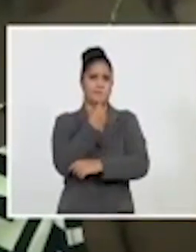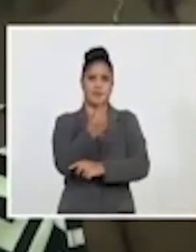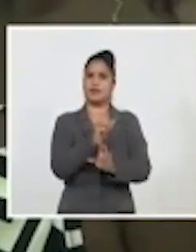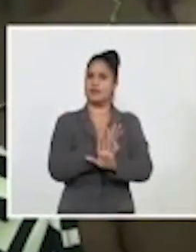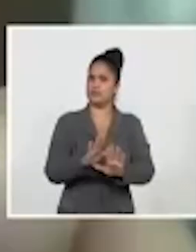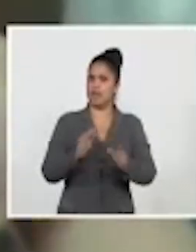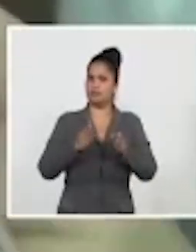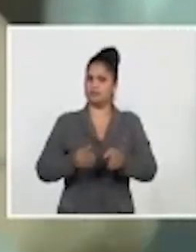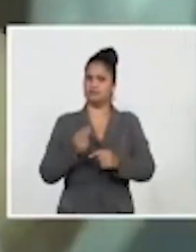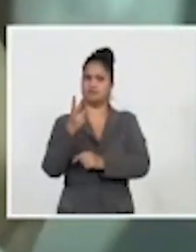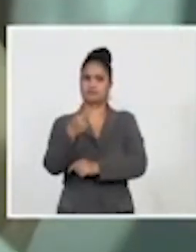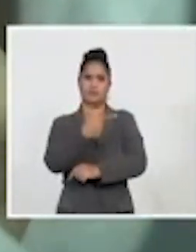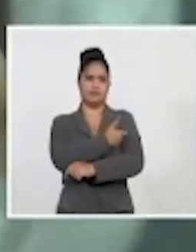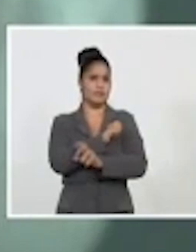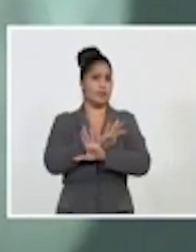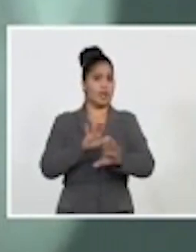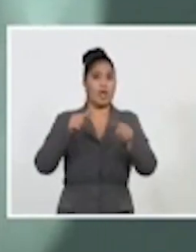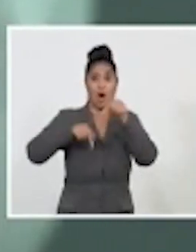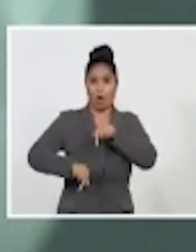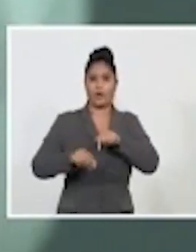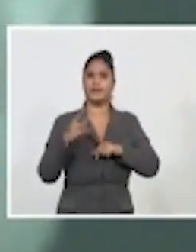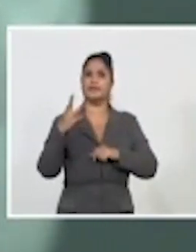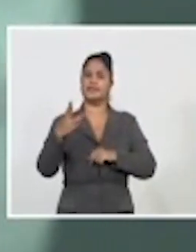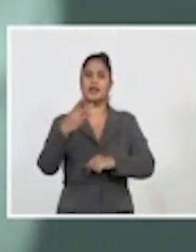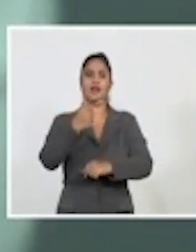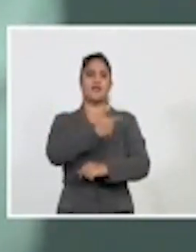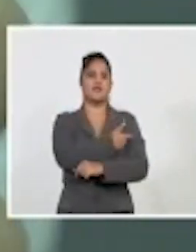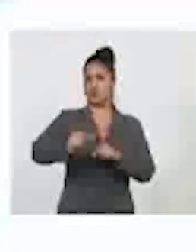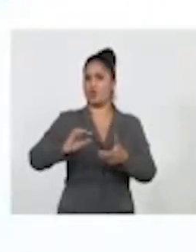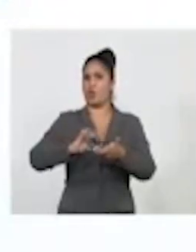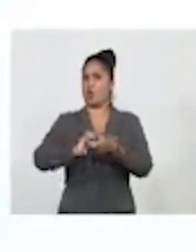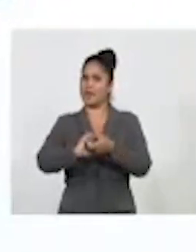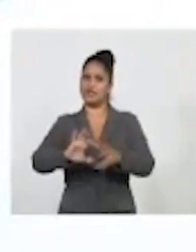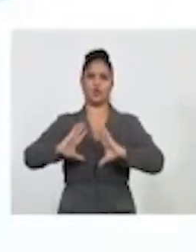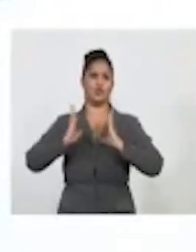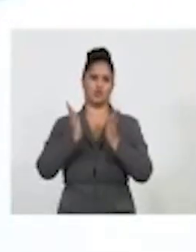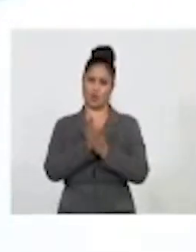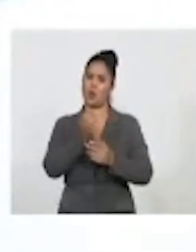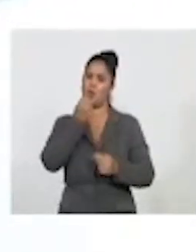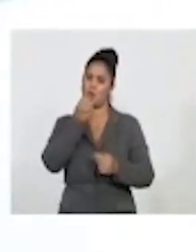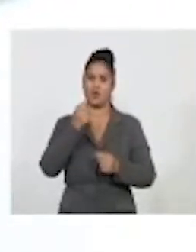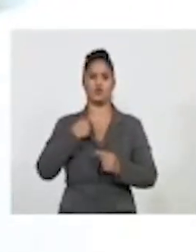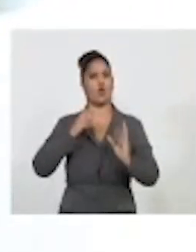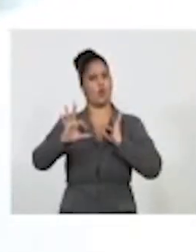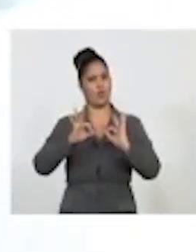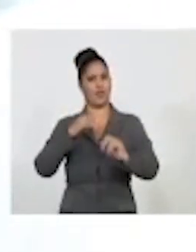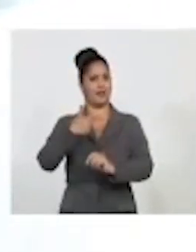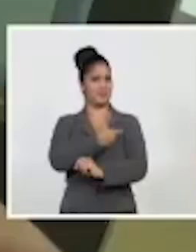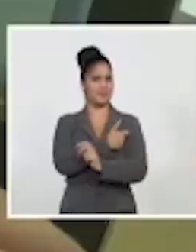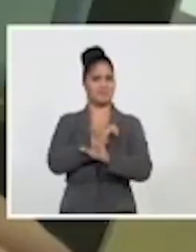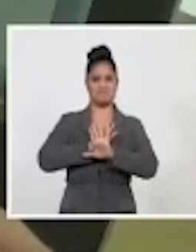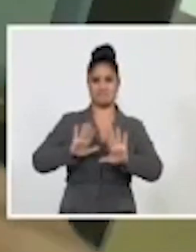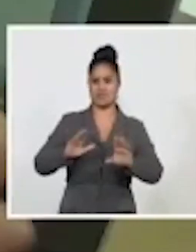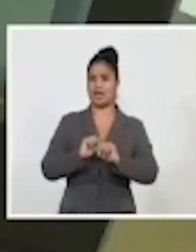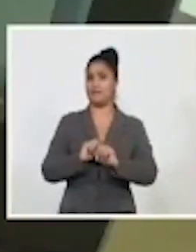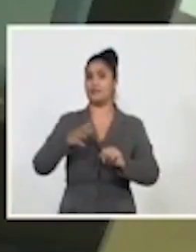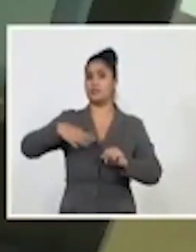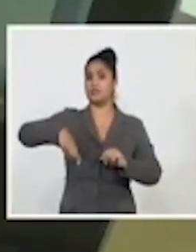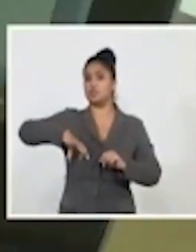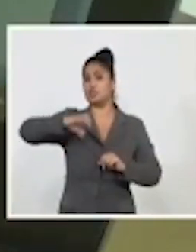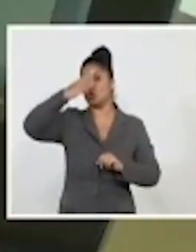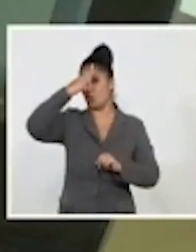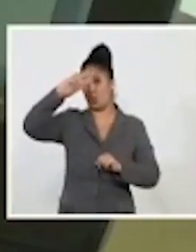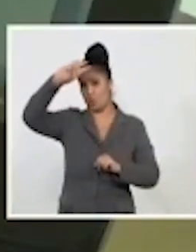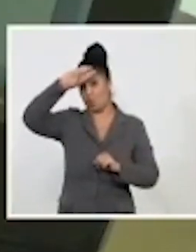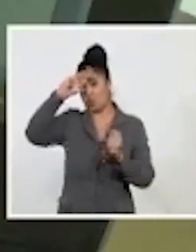firm steps towards the total immunization of the country, as assured by specialists. According to experts from